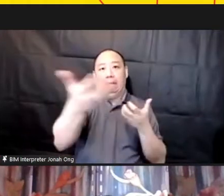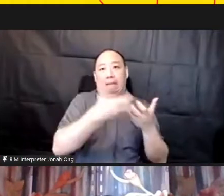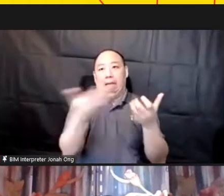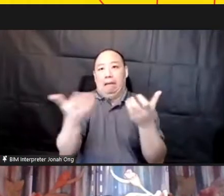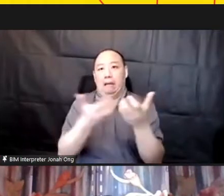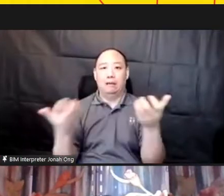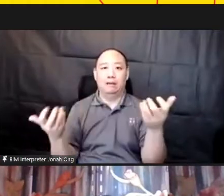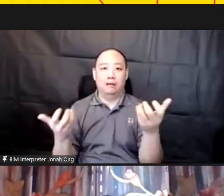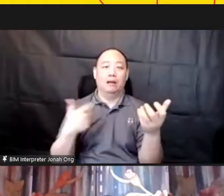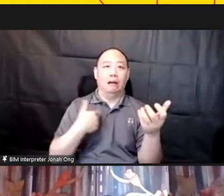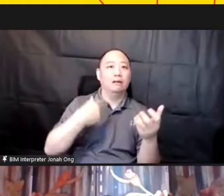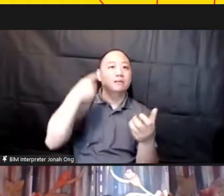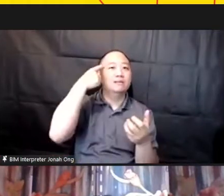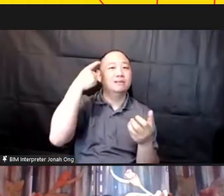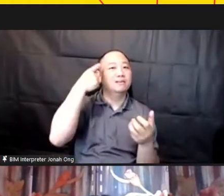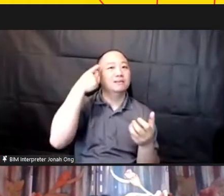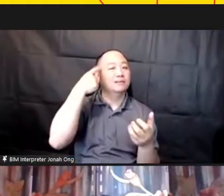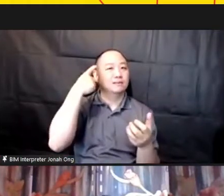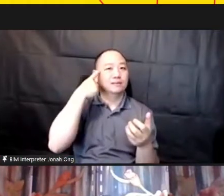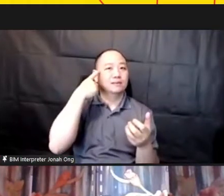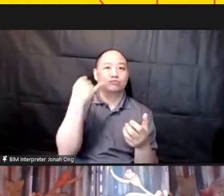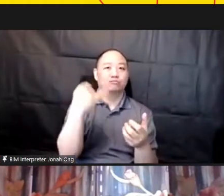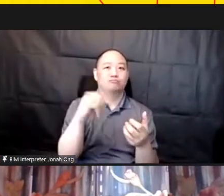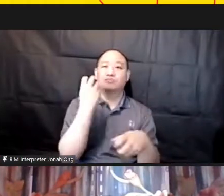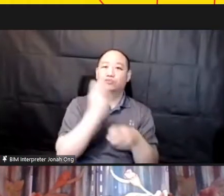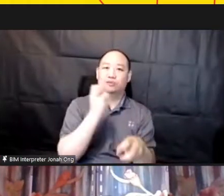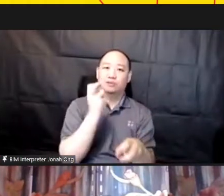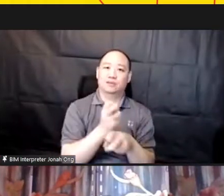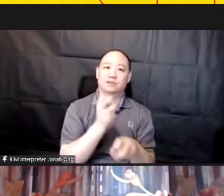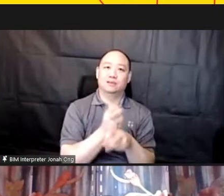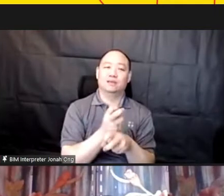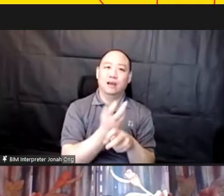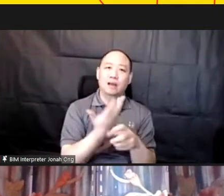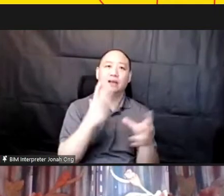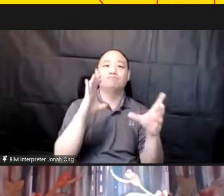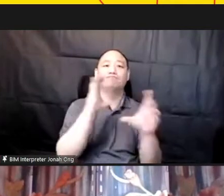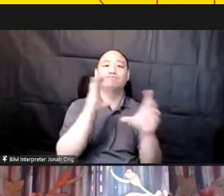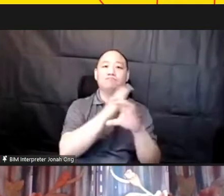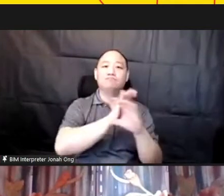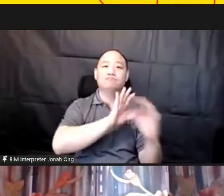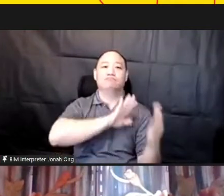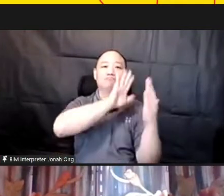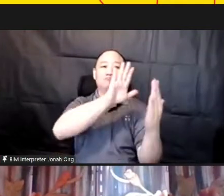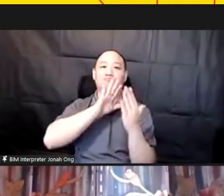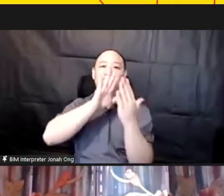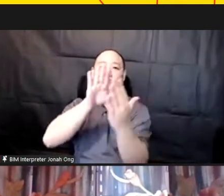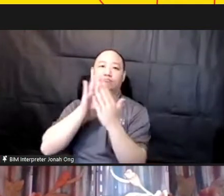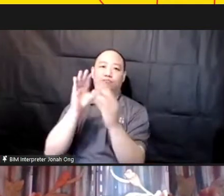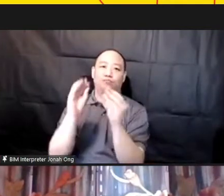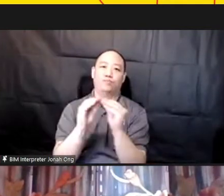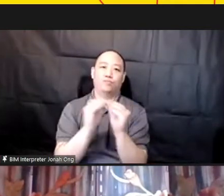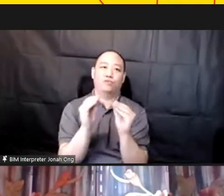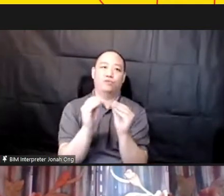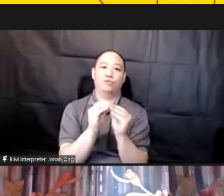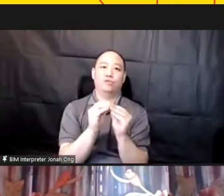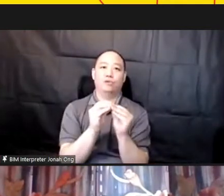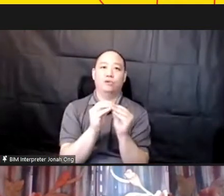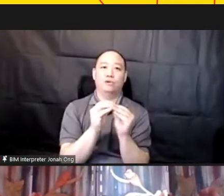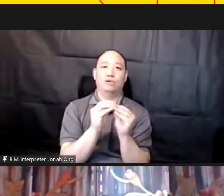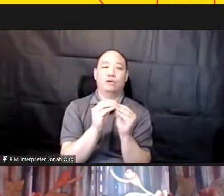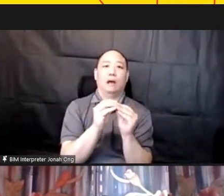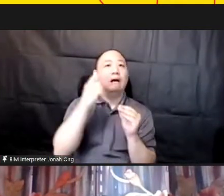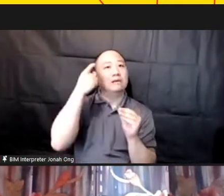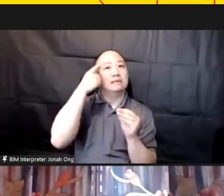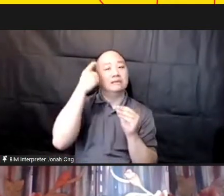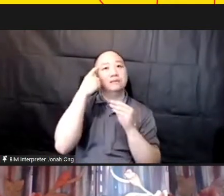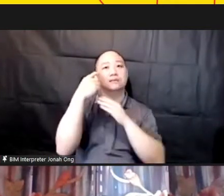bubbles, and that's quite pernicious. And it's a problem faced by many advanced democracies as well. So the state needs to